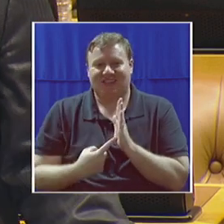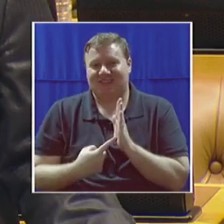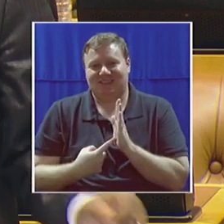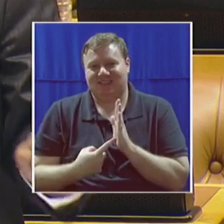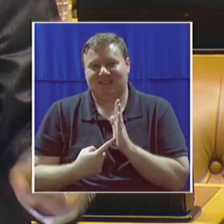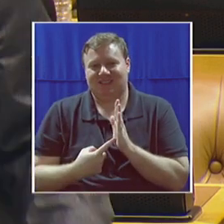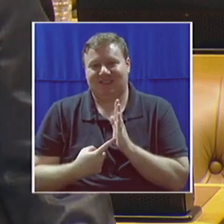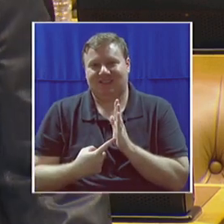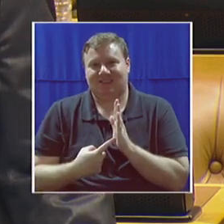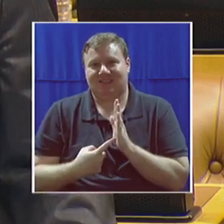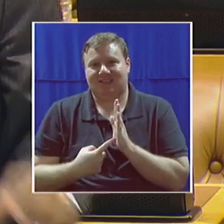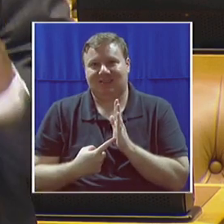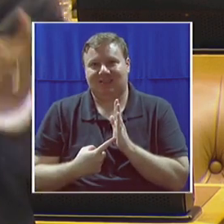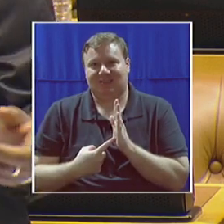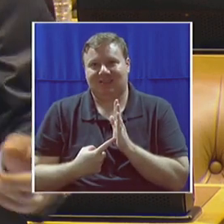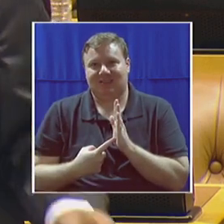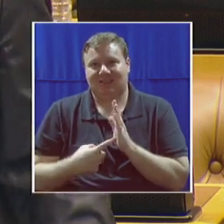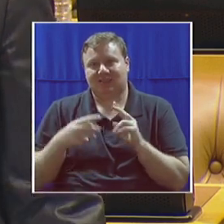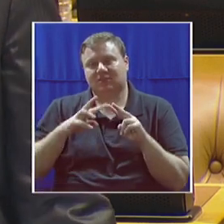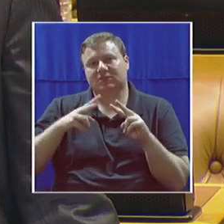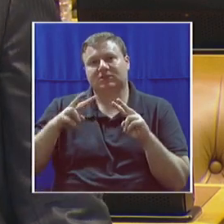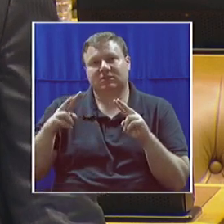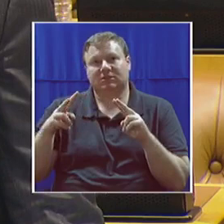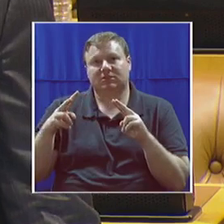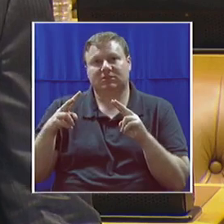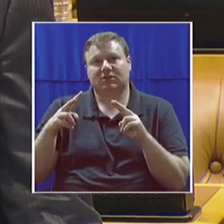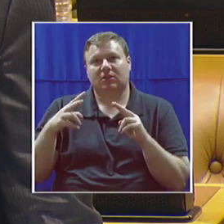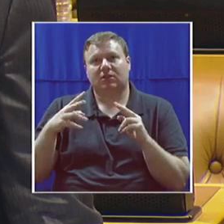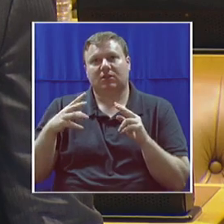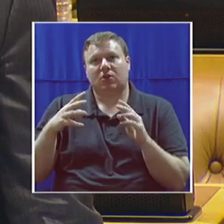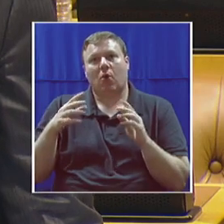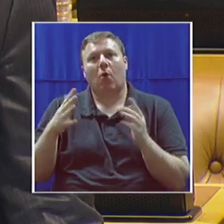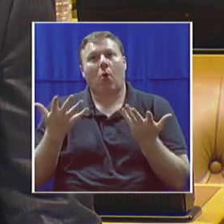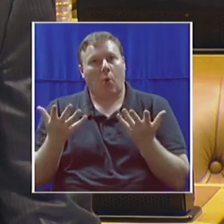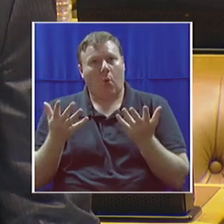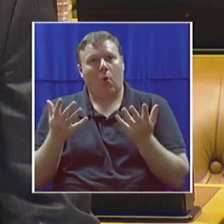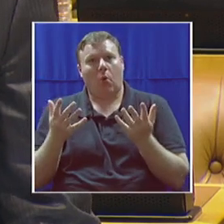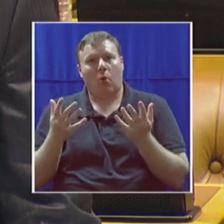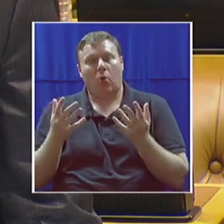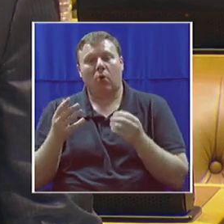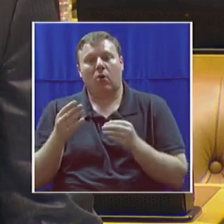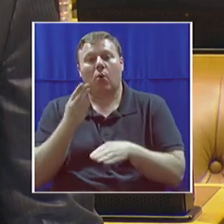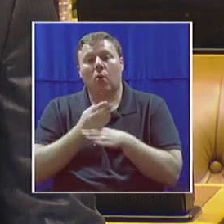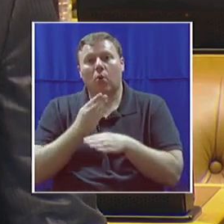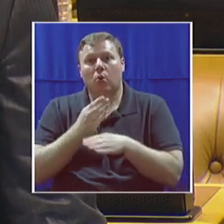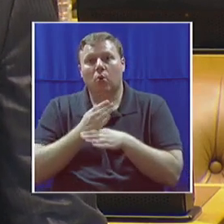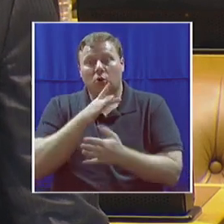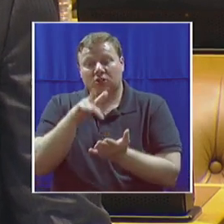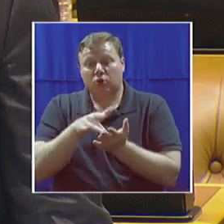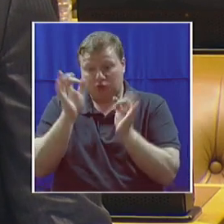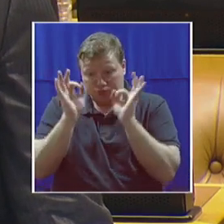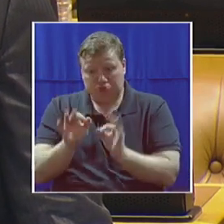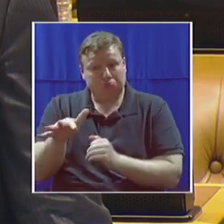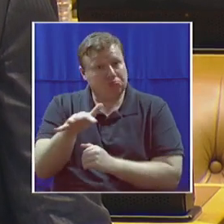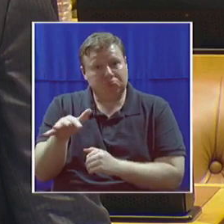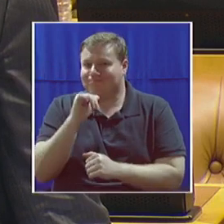um with the various or meeting the various what to call conditions which have been put for them it's